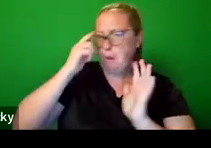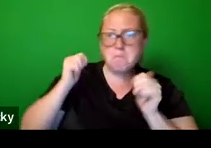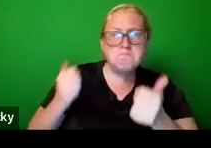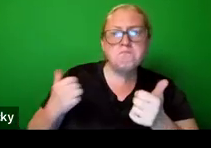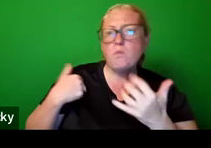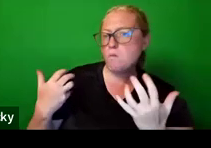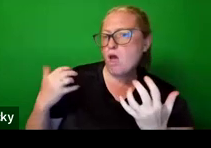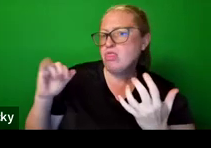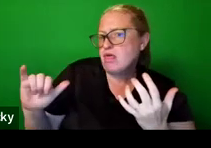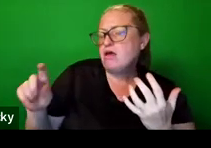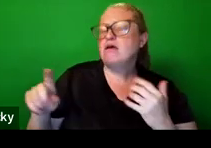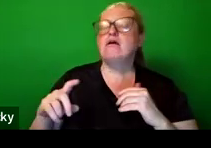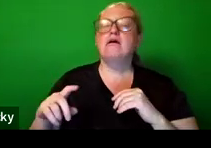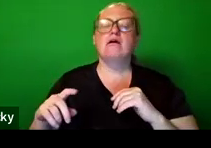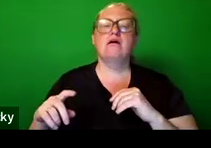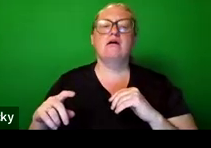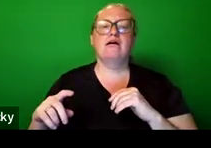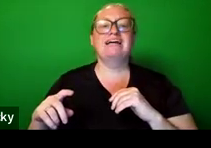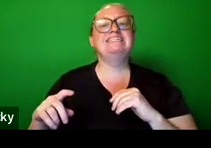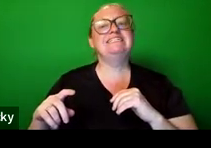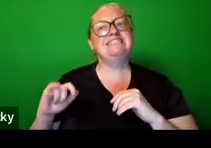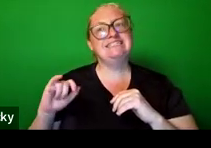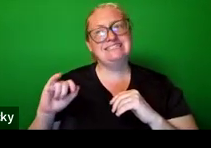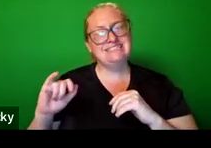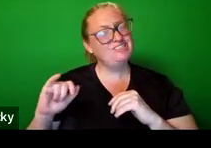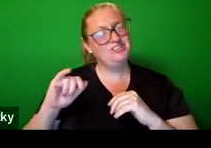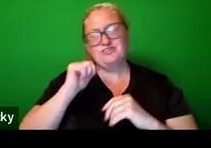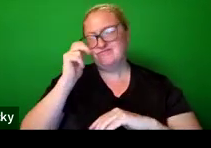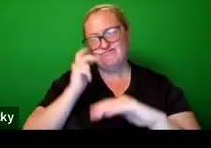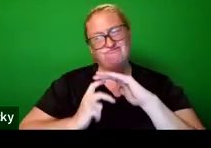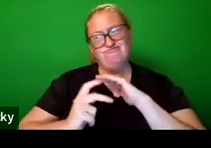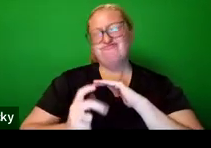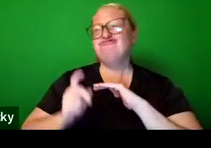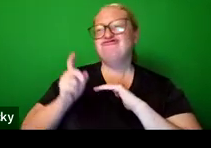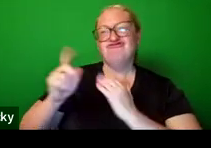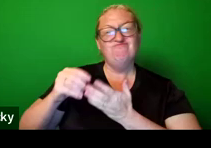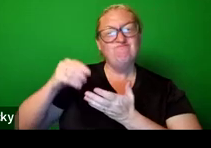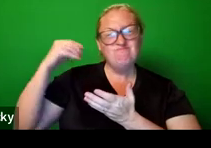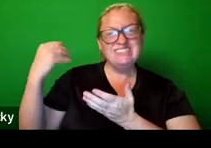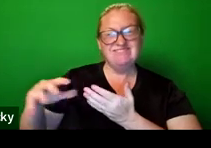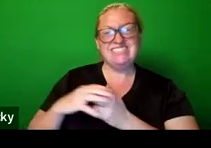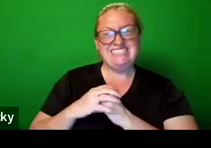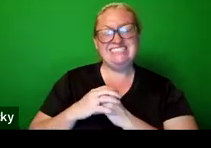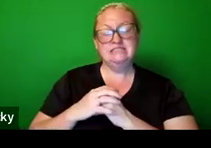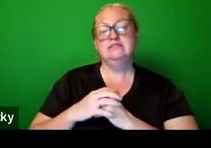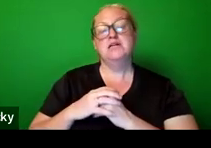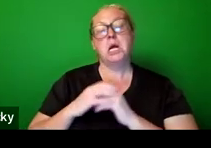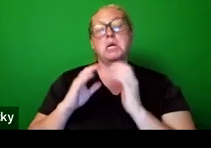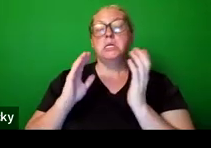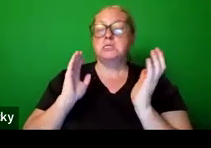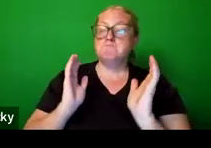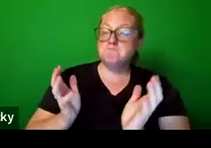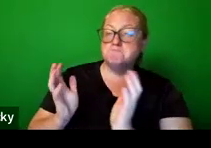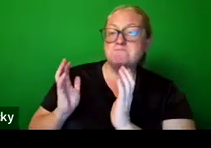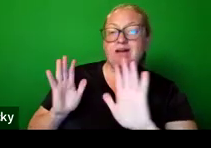that. They're more expensive than we projected. In talking to everyone, I'm gonna